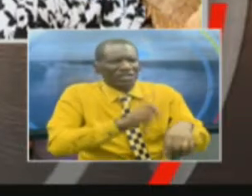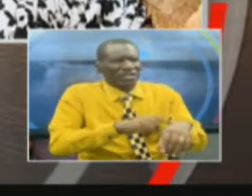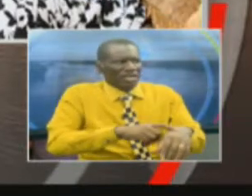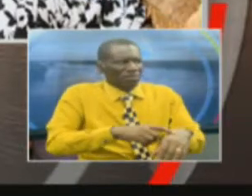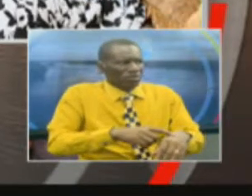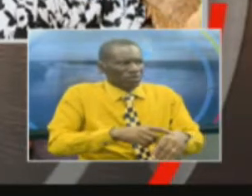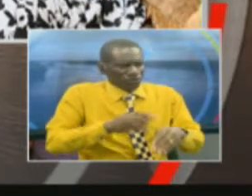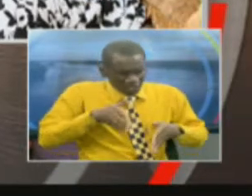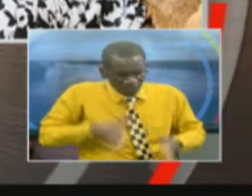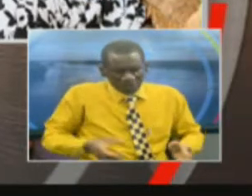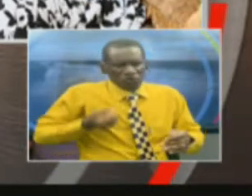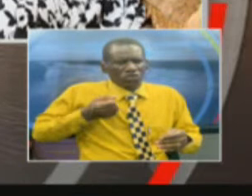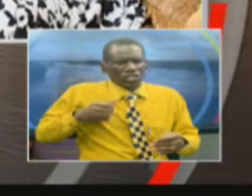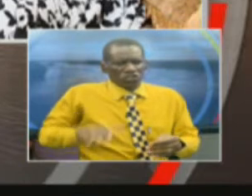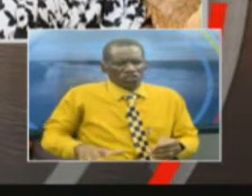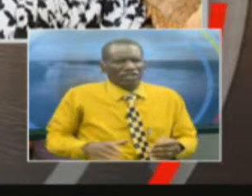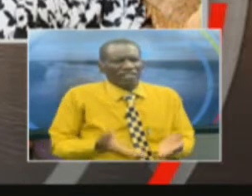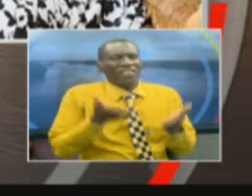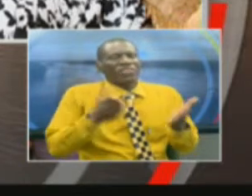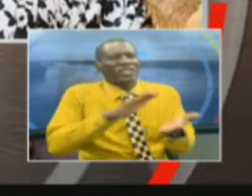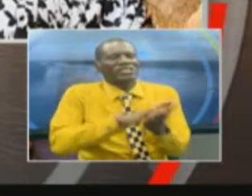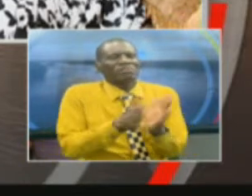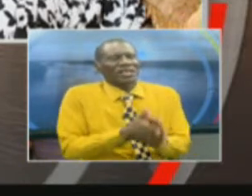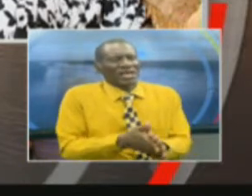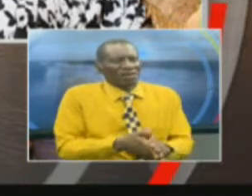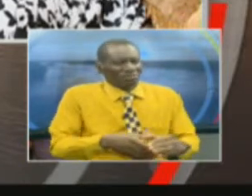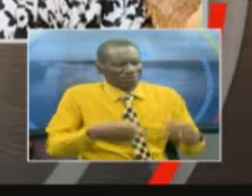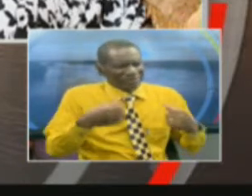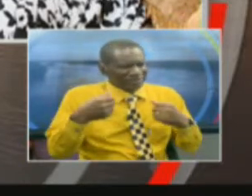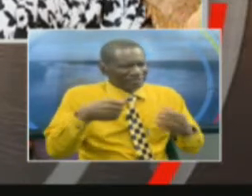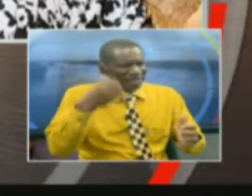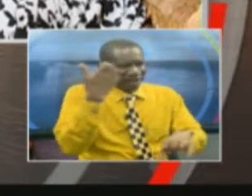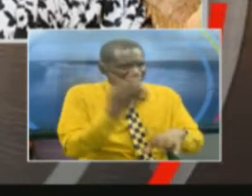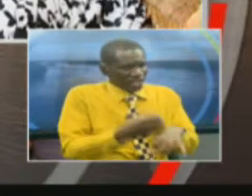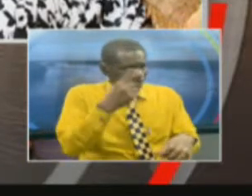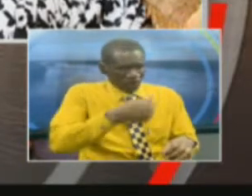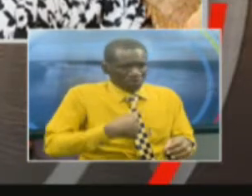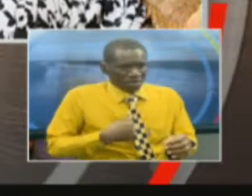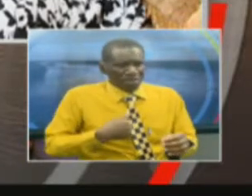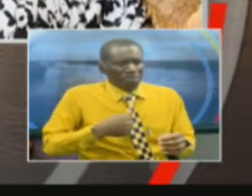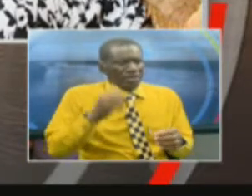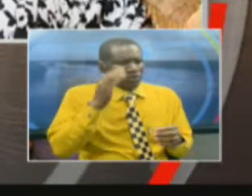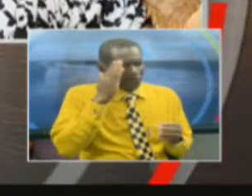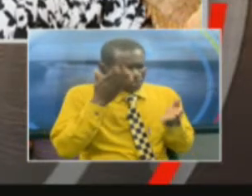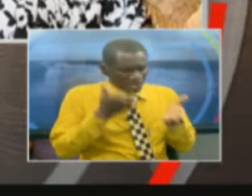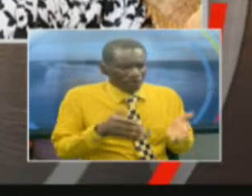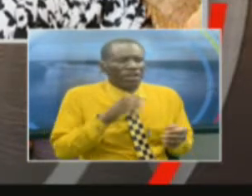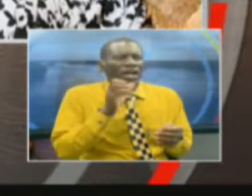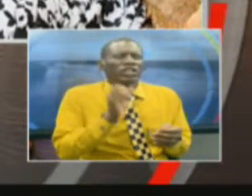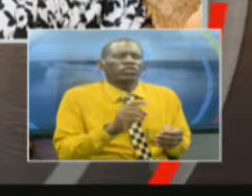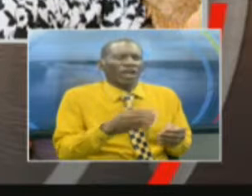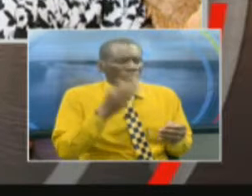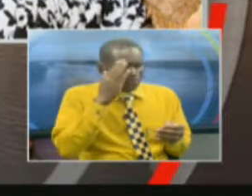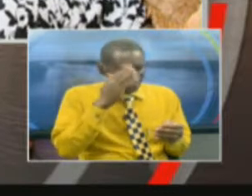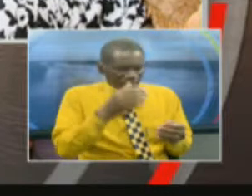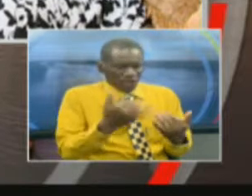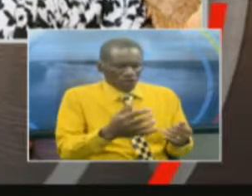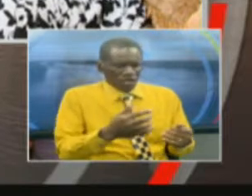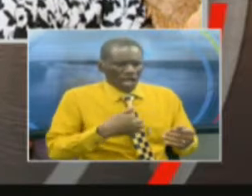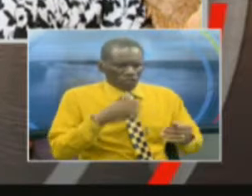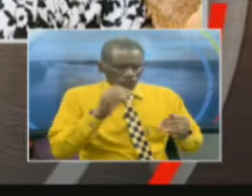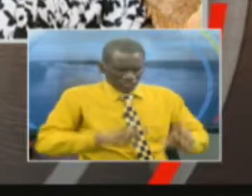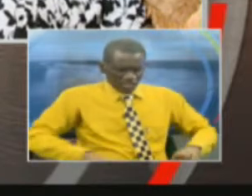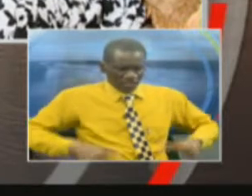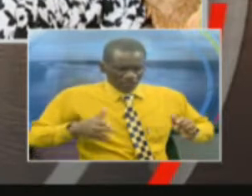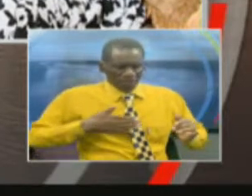daughter, things became really thick for me because I was thinking now I'm supposed to be living my life and